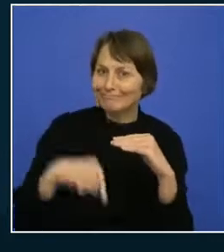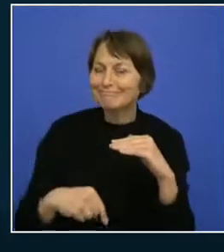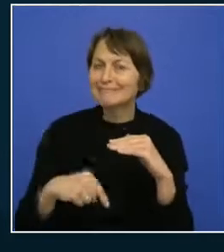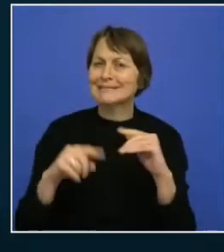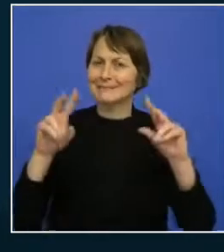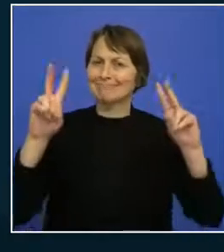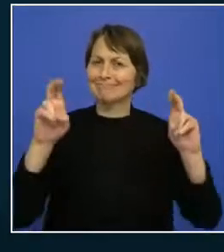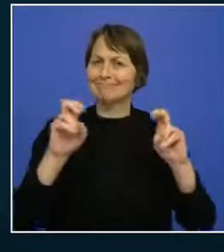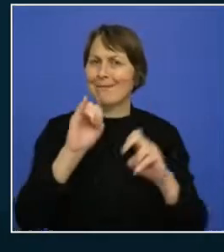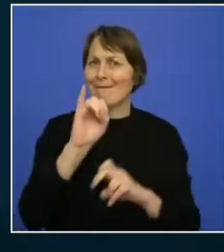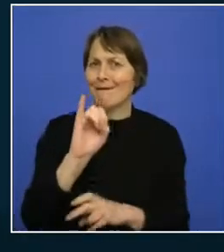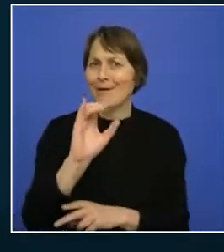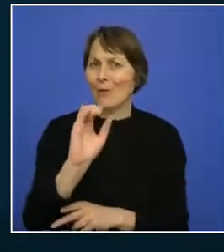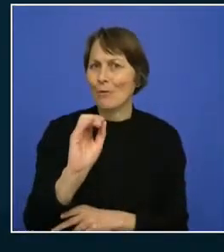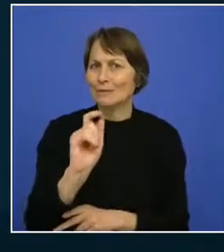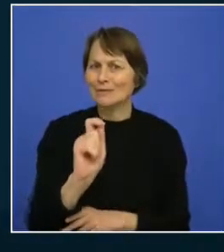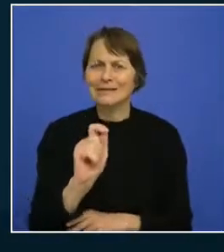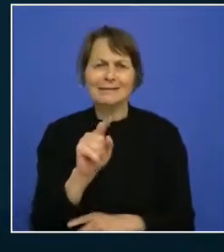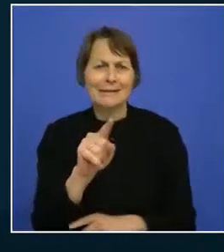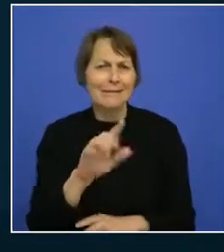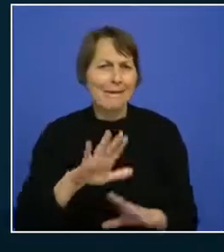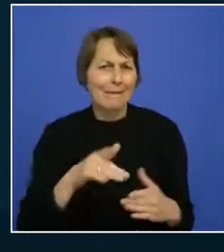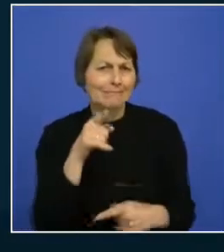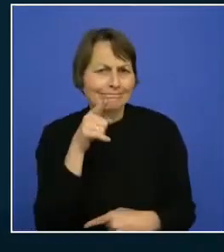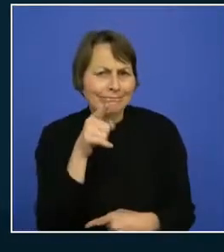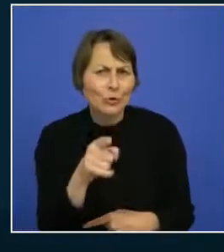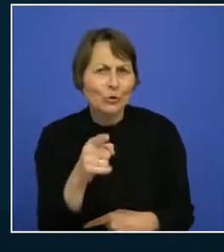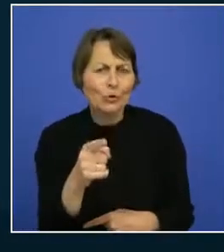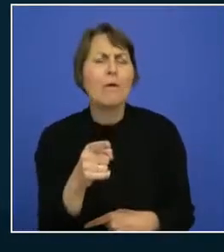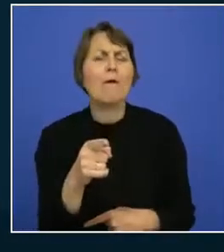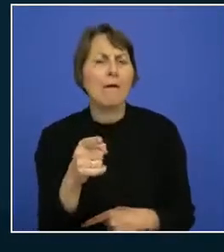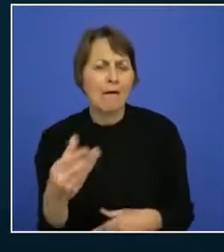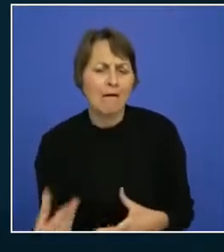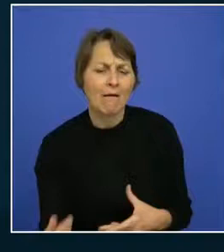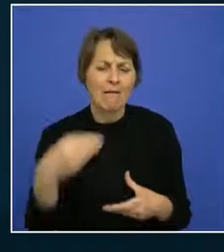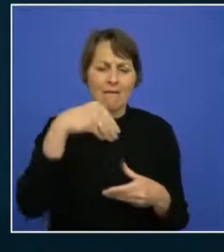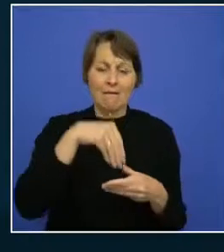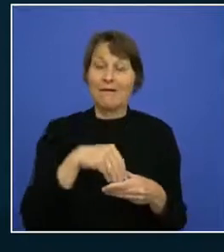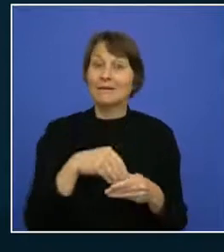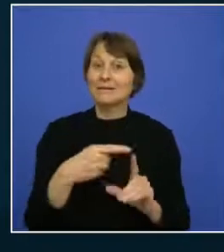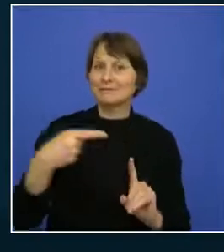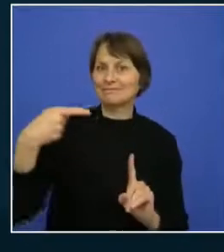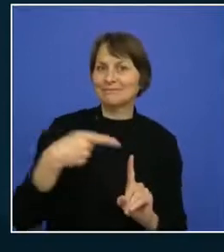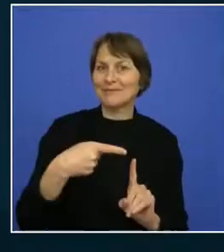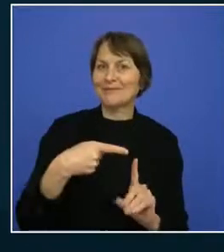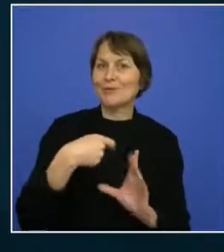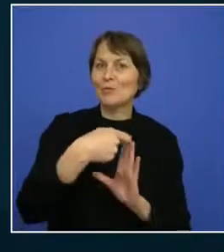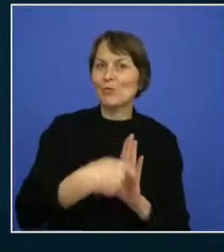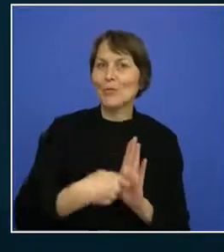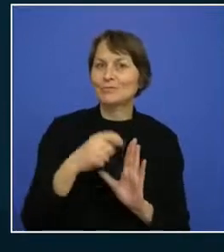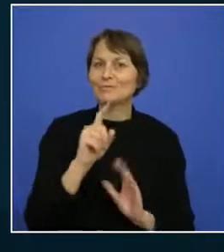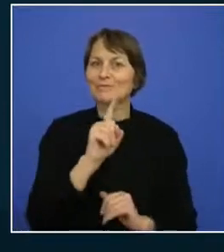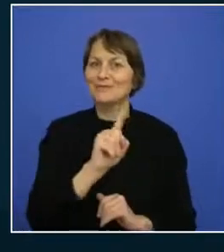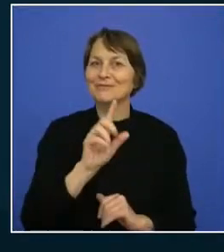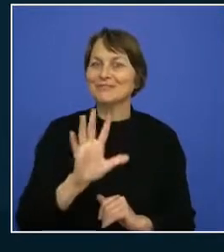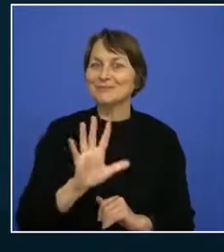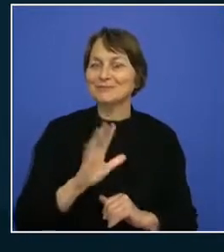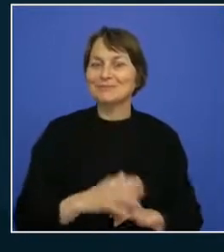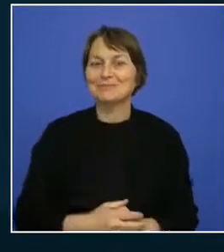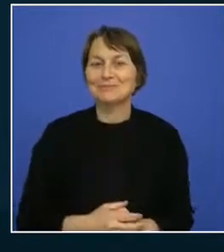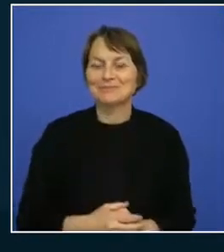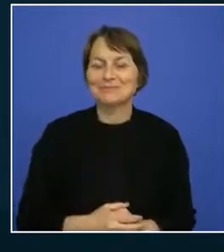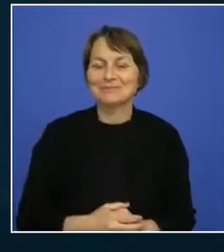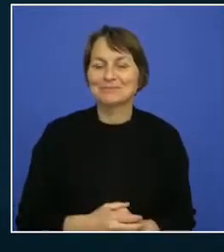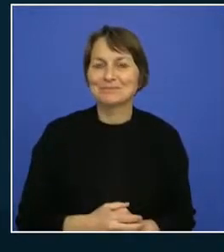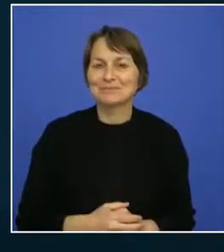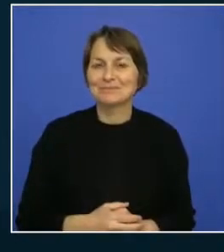IoT and the way you incorporate that, especially in Project 15. So I guess even though I still